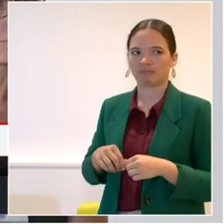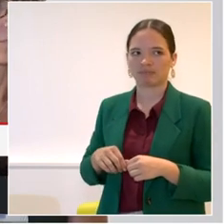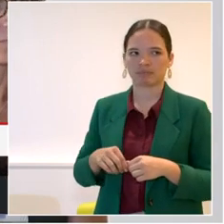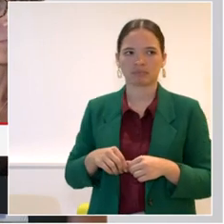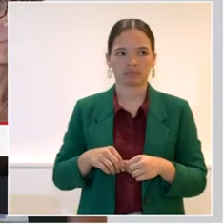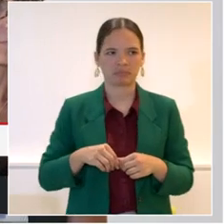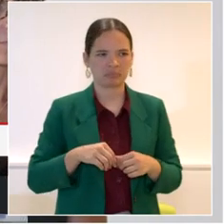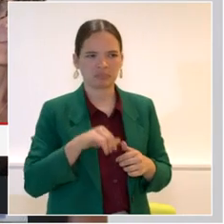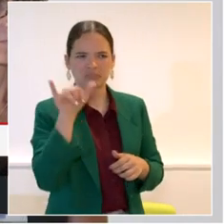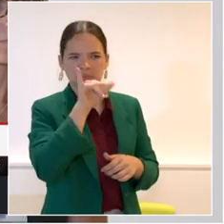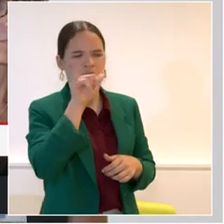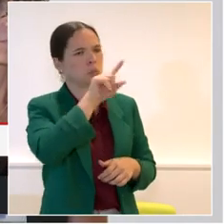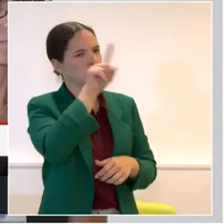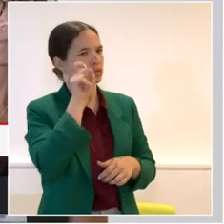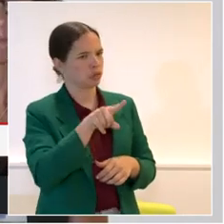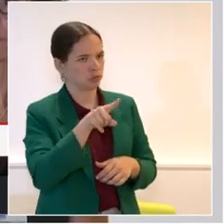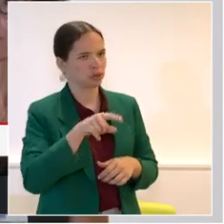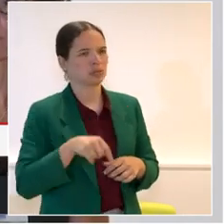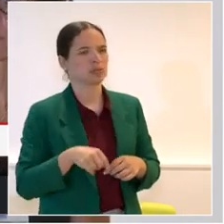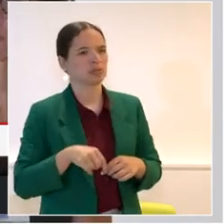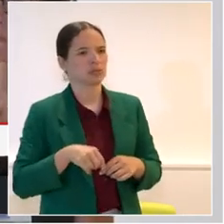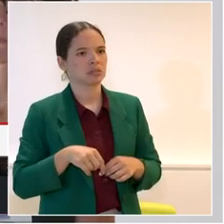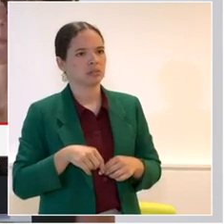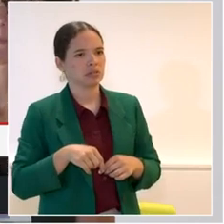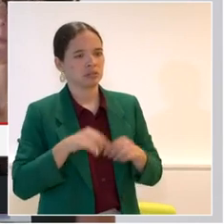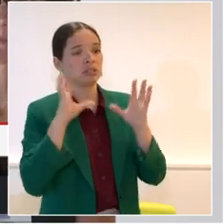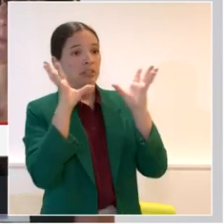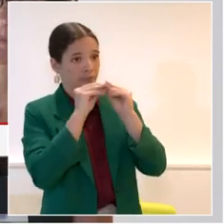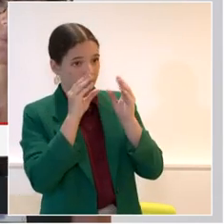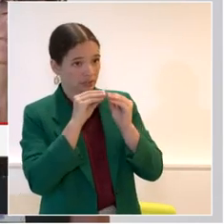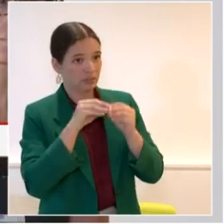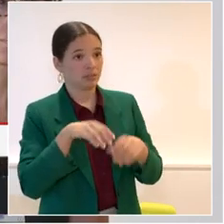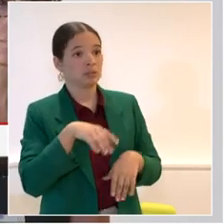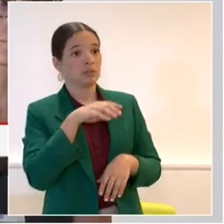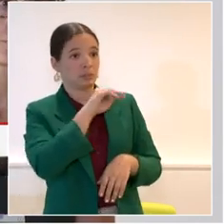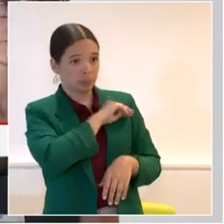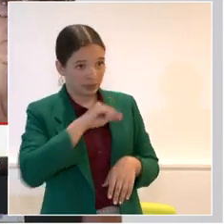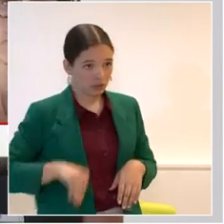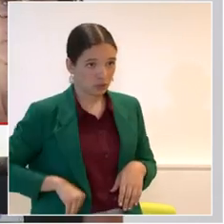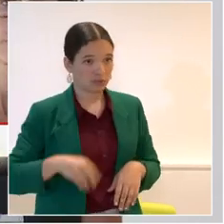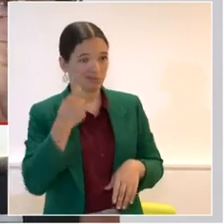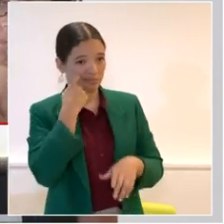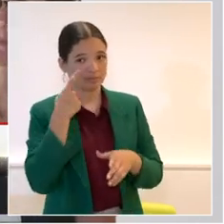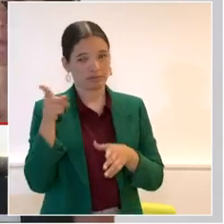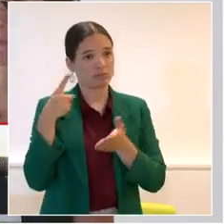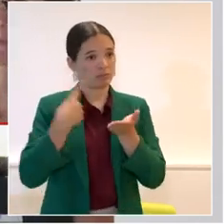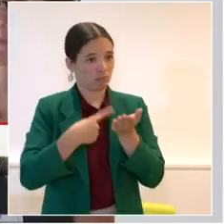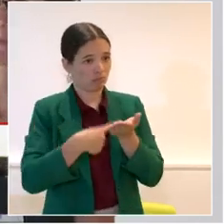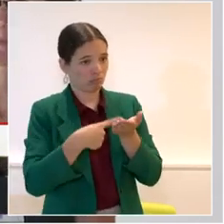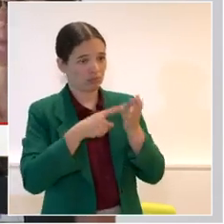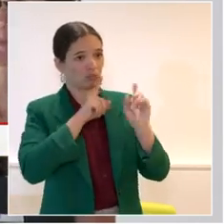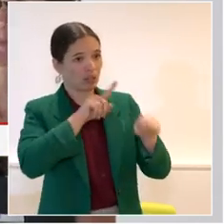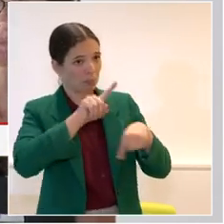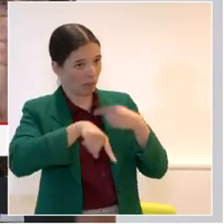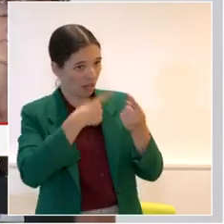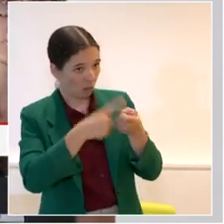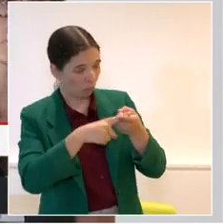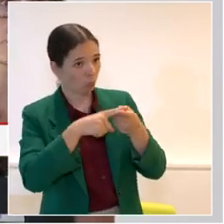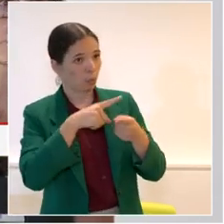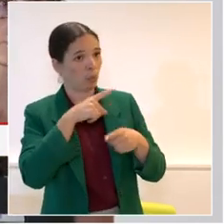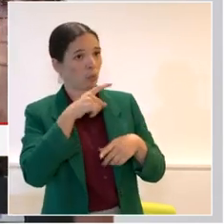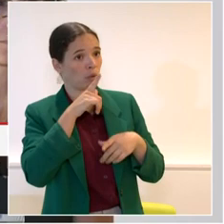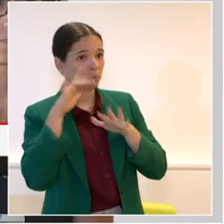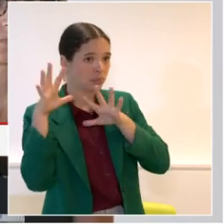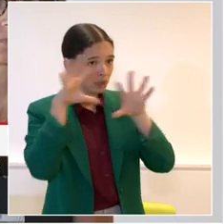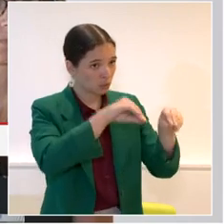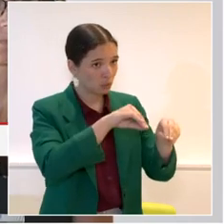of Mayors meeting you just had, was there any kind of a response to the dropping off of migrants or asylum seekers at, say, the Vice